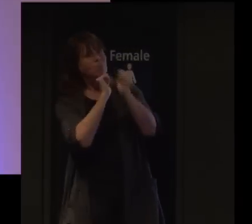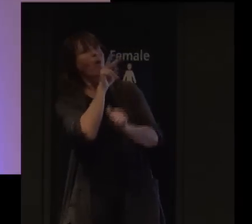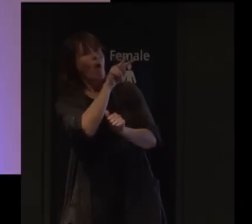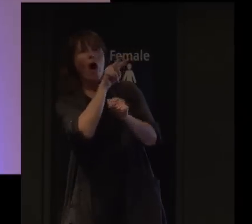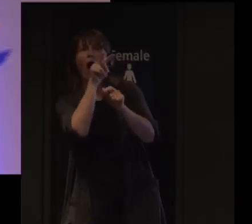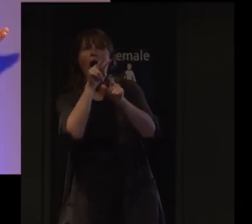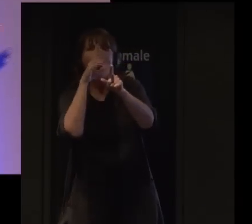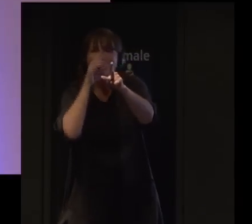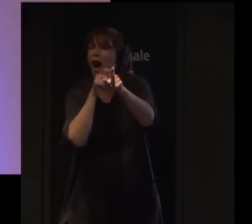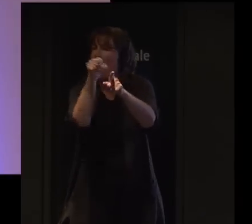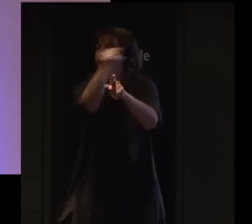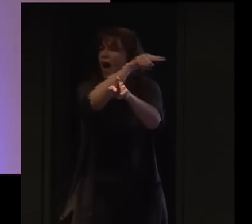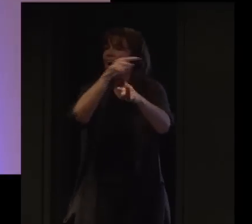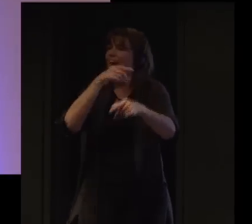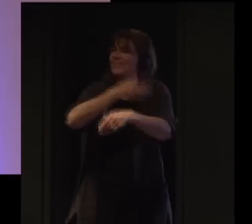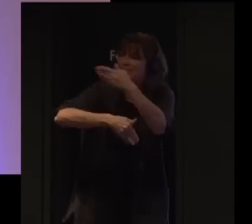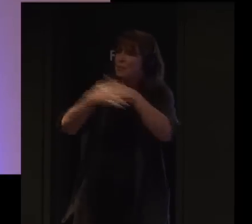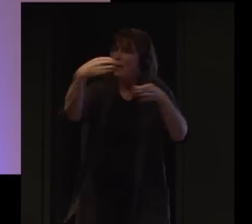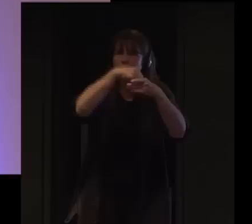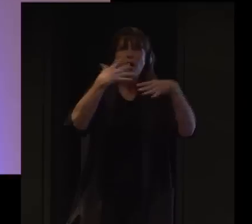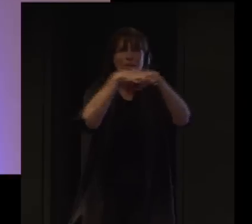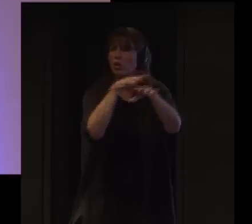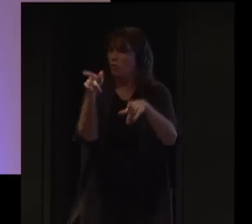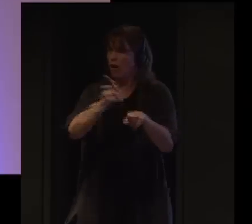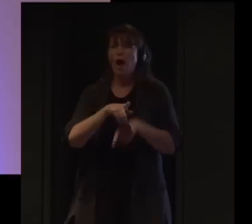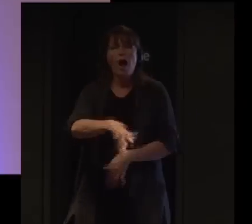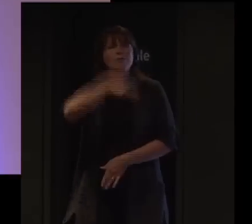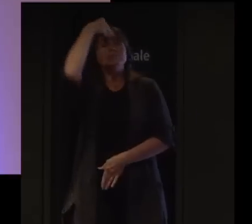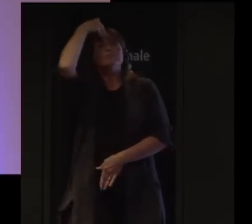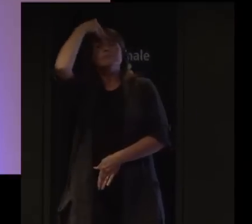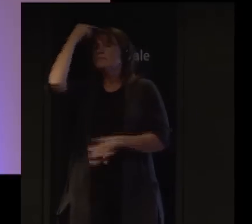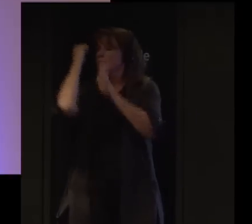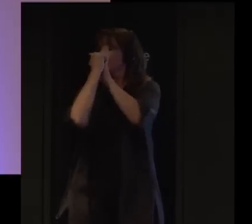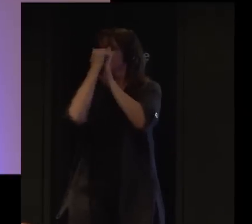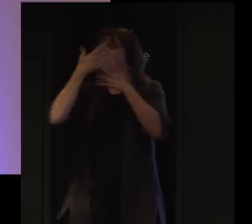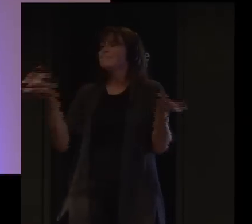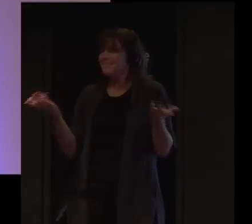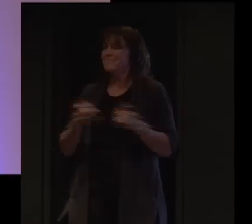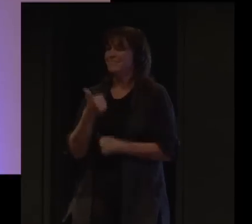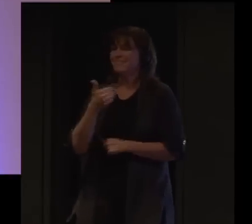accepted to involve us in this very nice project. Thank you very much.